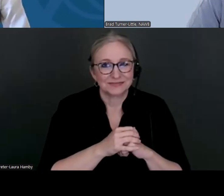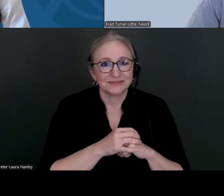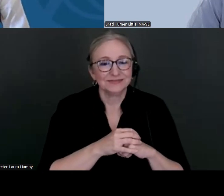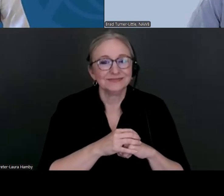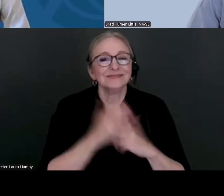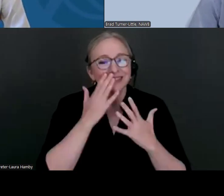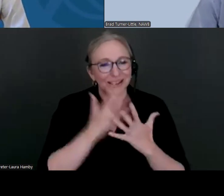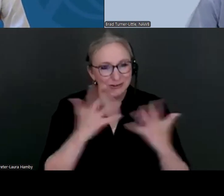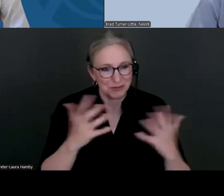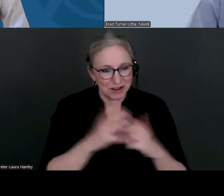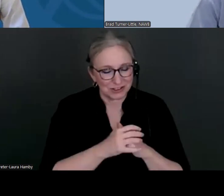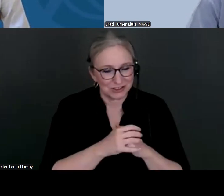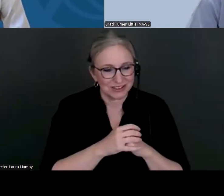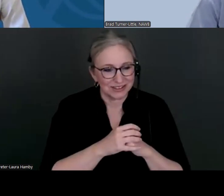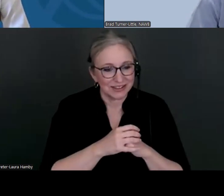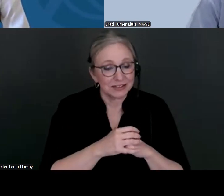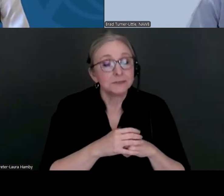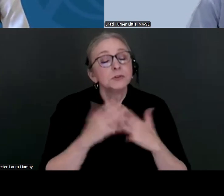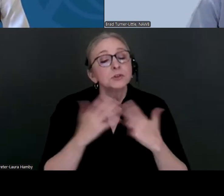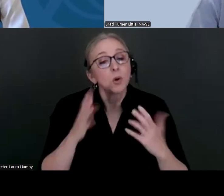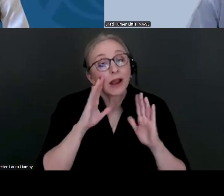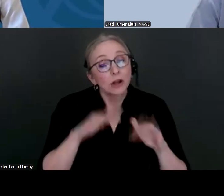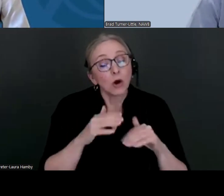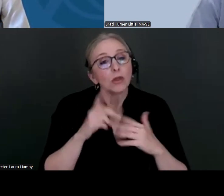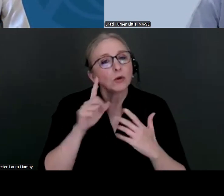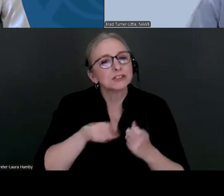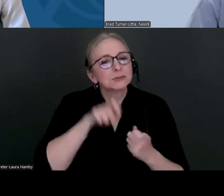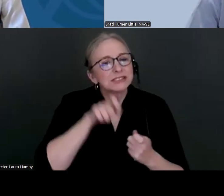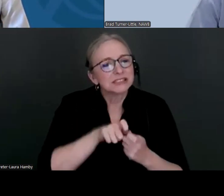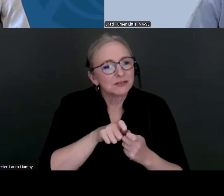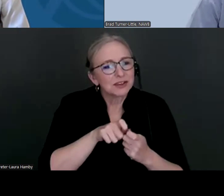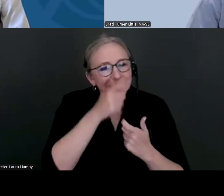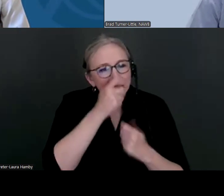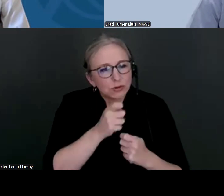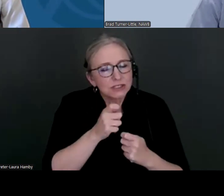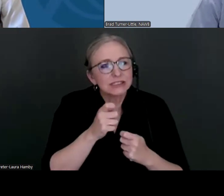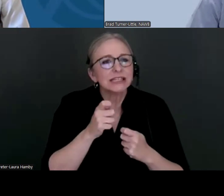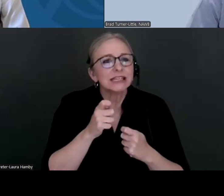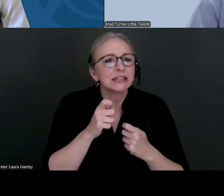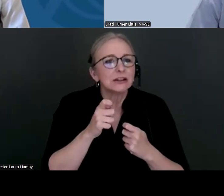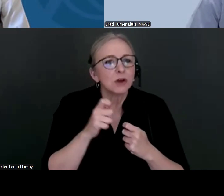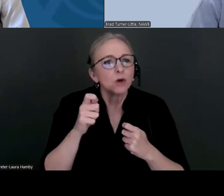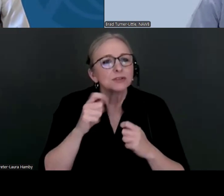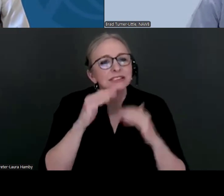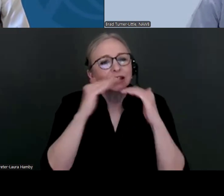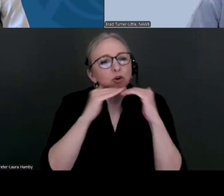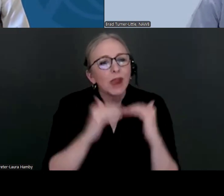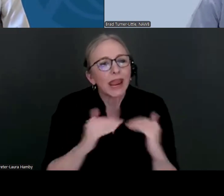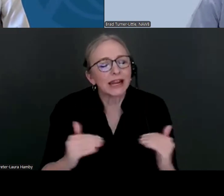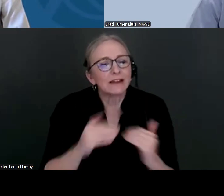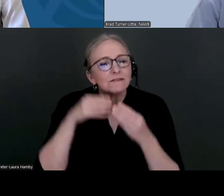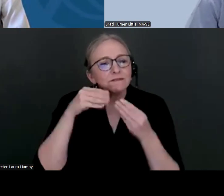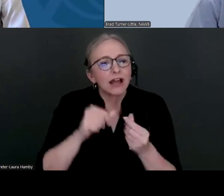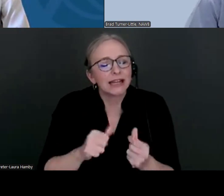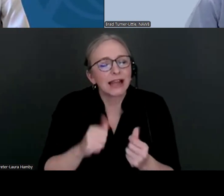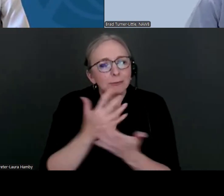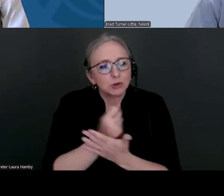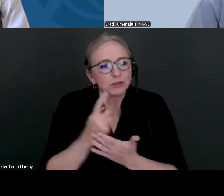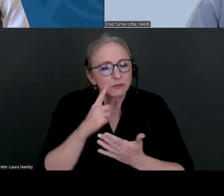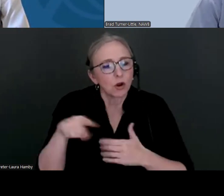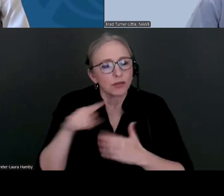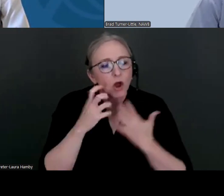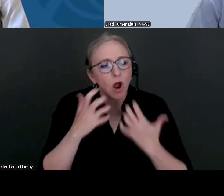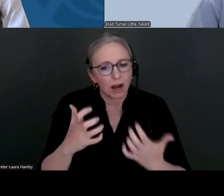thank you so much. Okay, so I know there was a particular interest in exploring braided funding opportunities from some of our